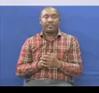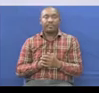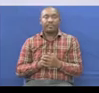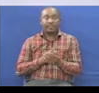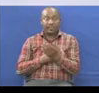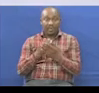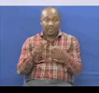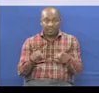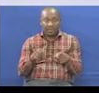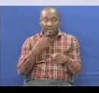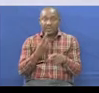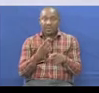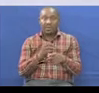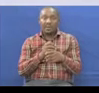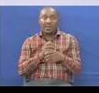characteristics.